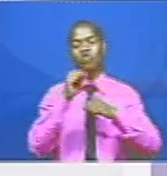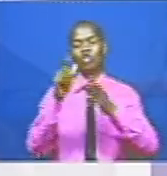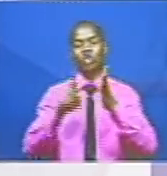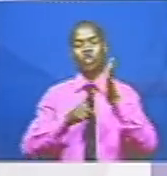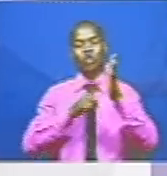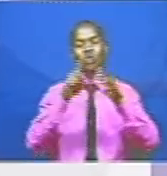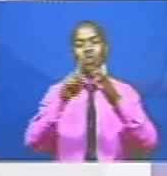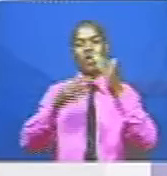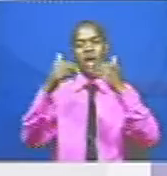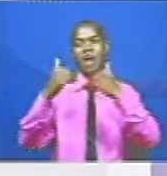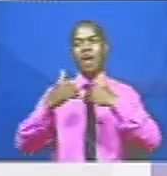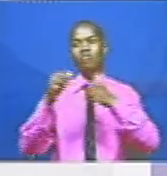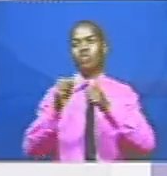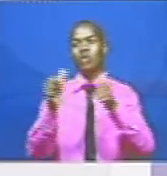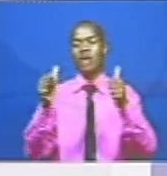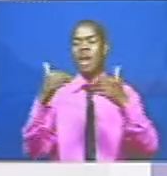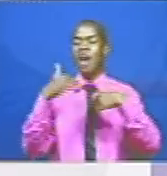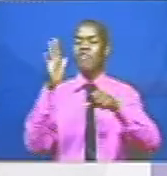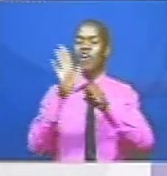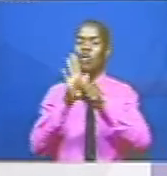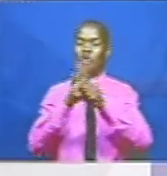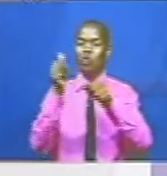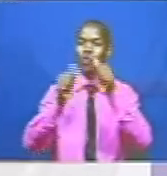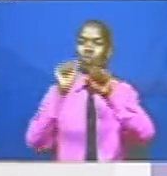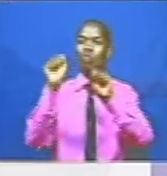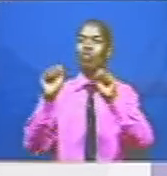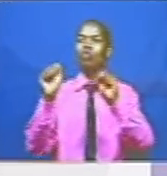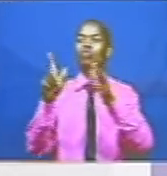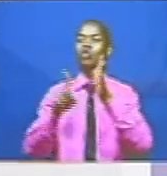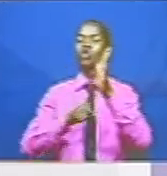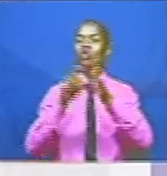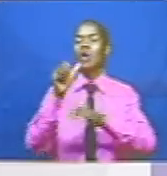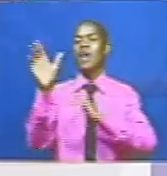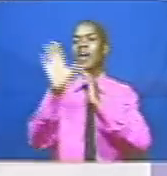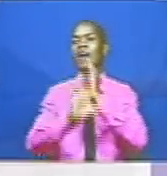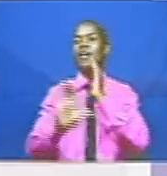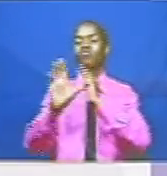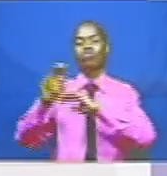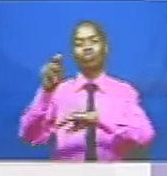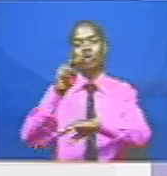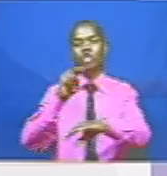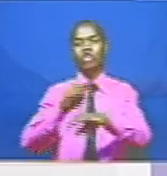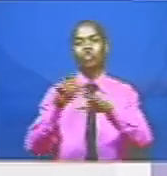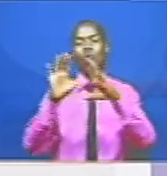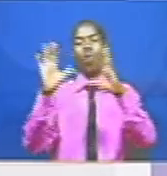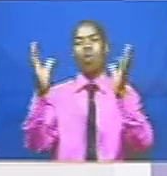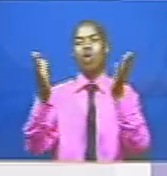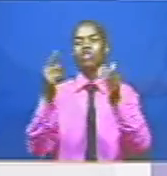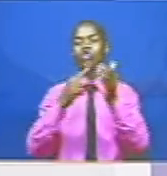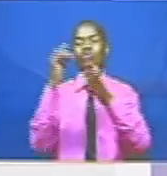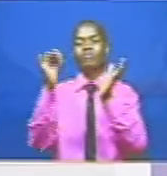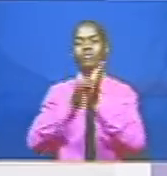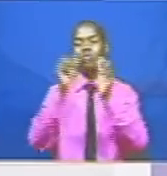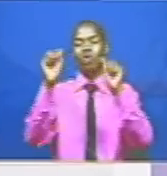because we have a lot that we need to showcase to the other countries, to other nations, to other continents, so that it is very easy for